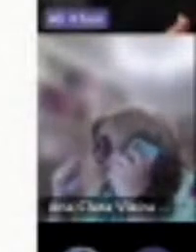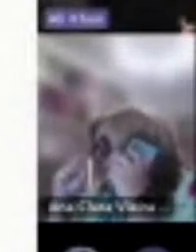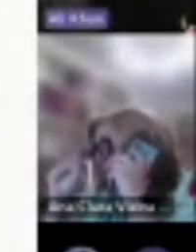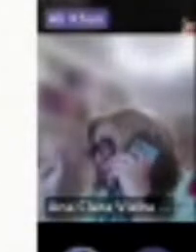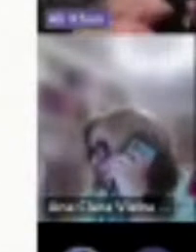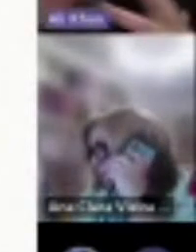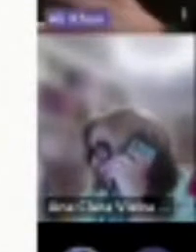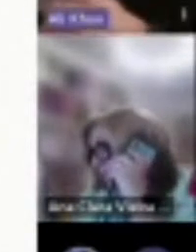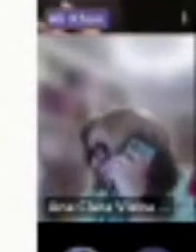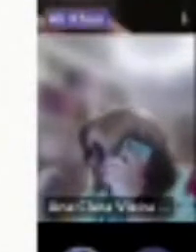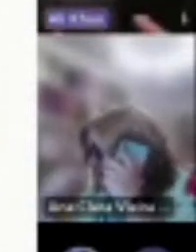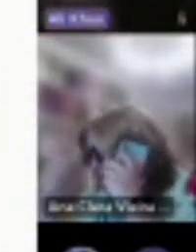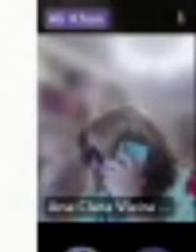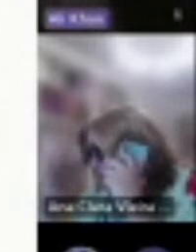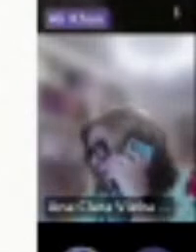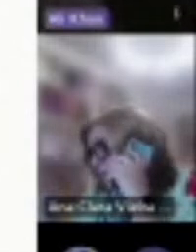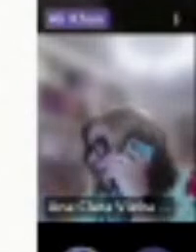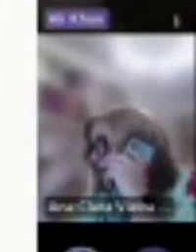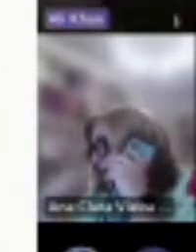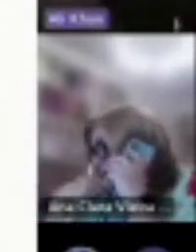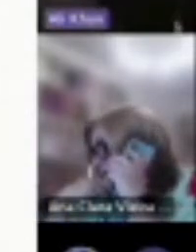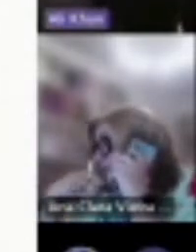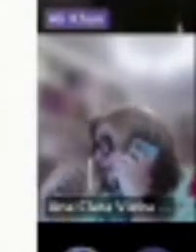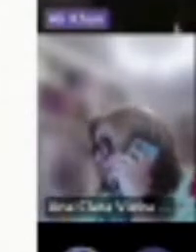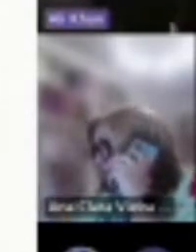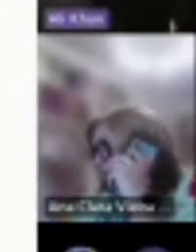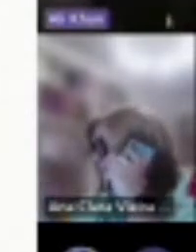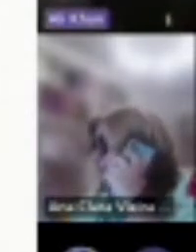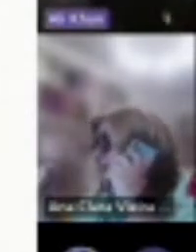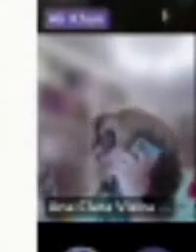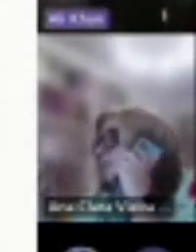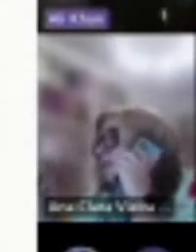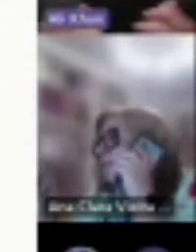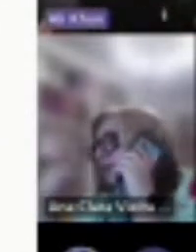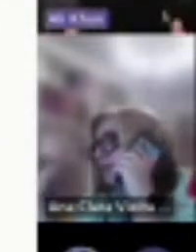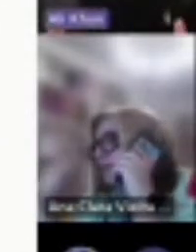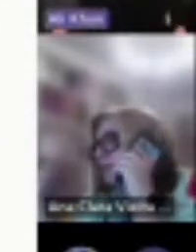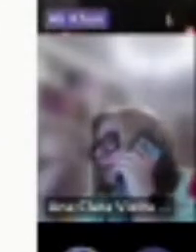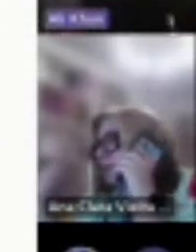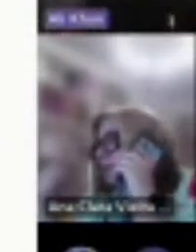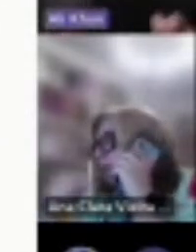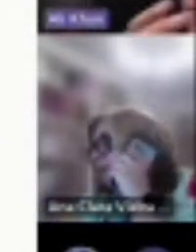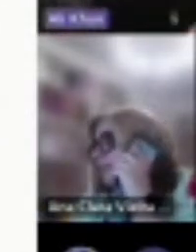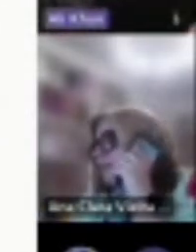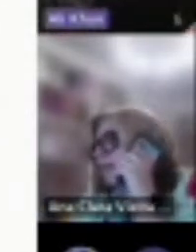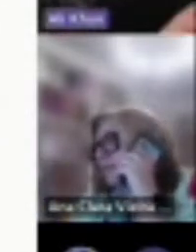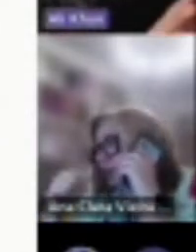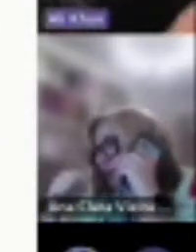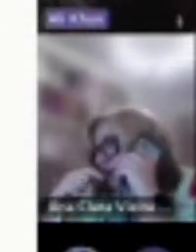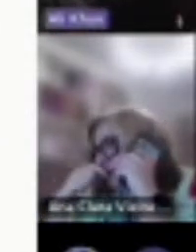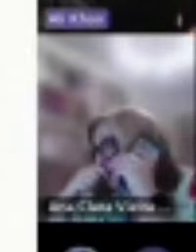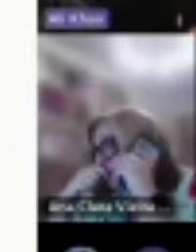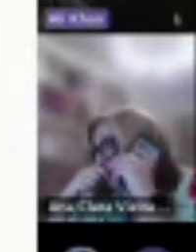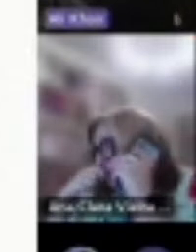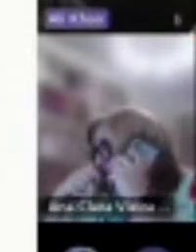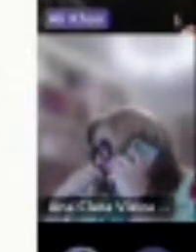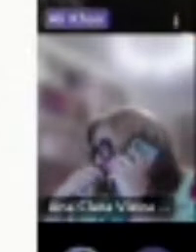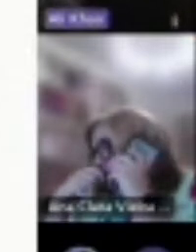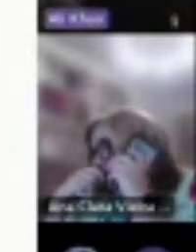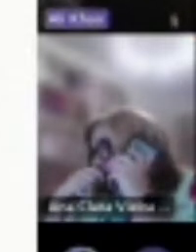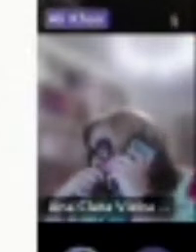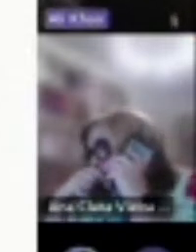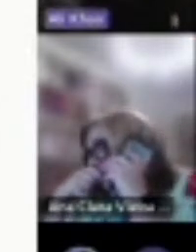when we look at those factors there, we've constructed a number of key stories that link to the core